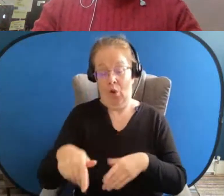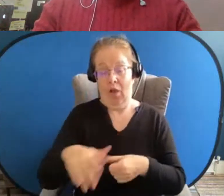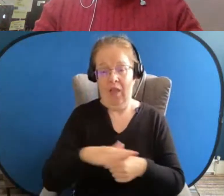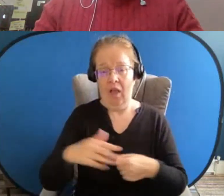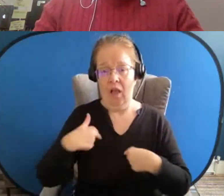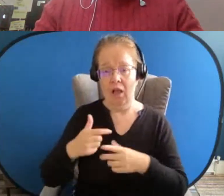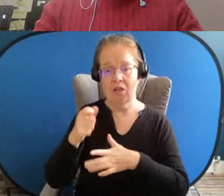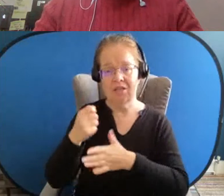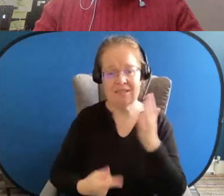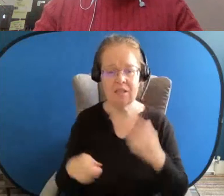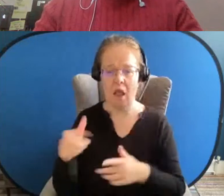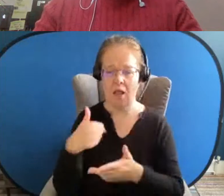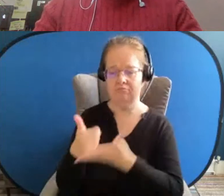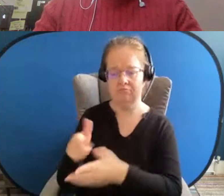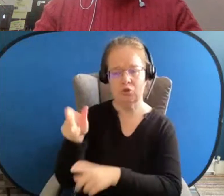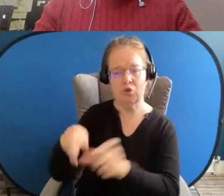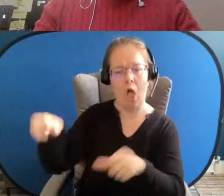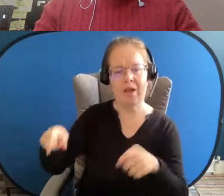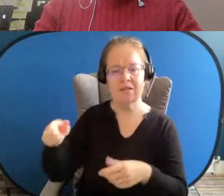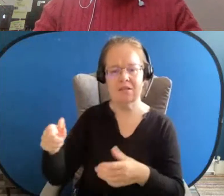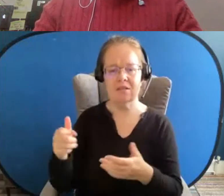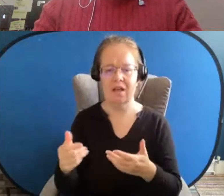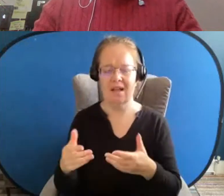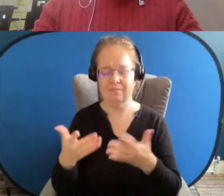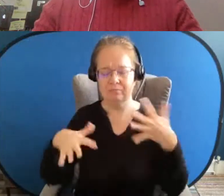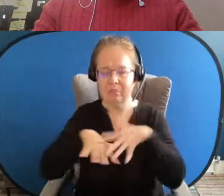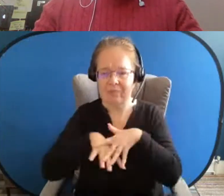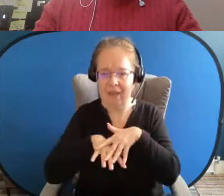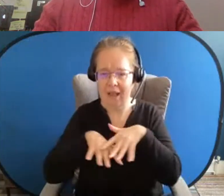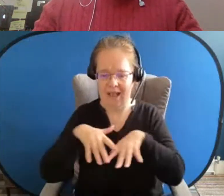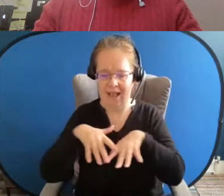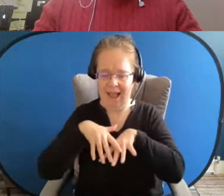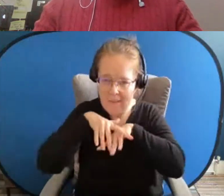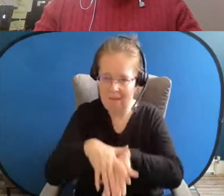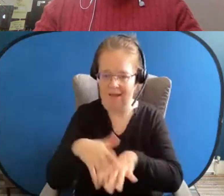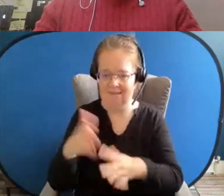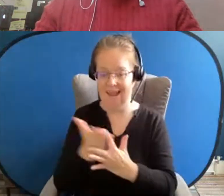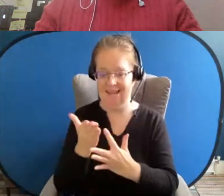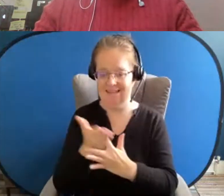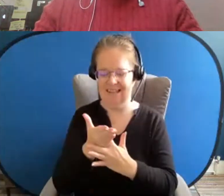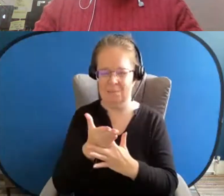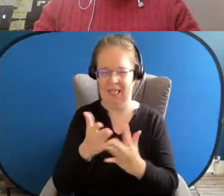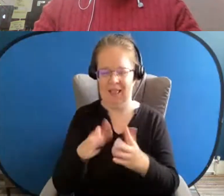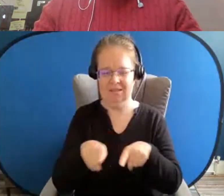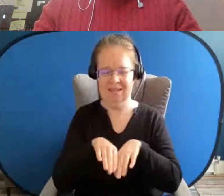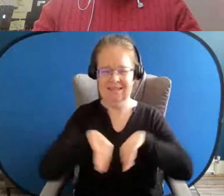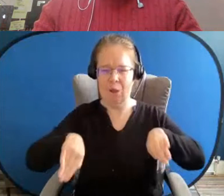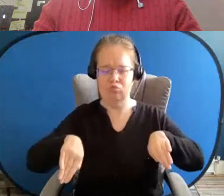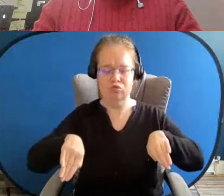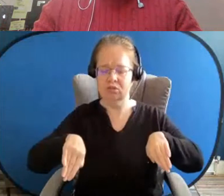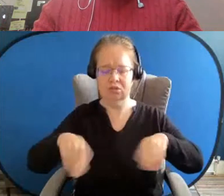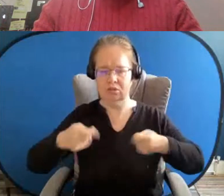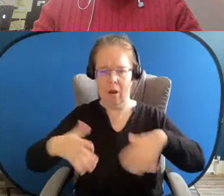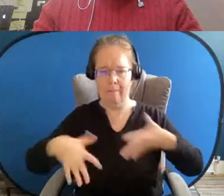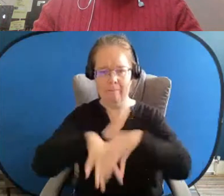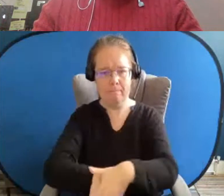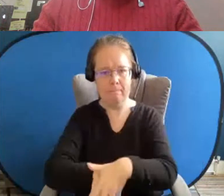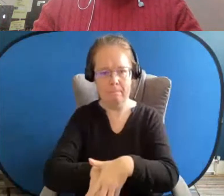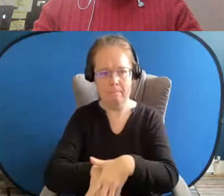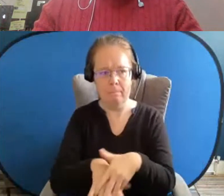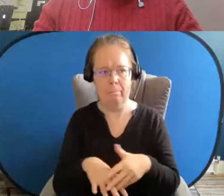help clients to try and embed digital accessibility in their organizations so that they begin